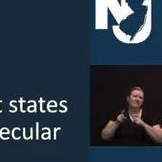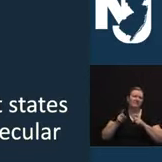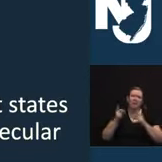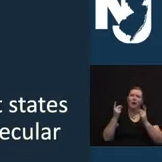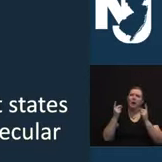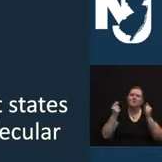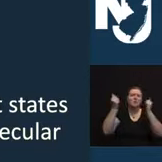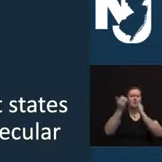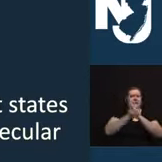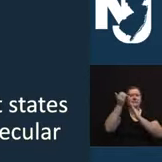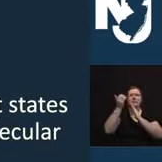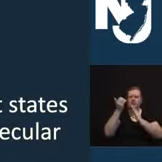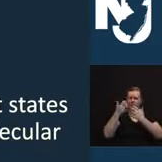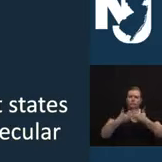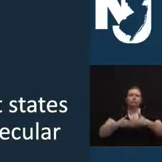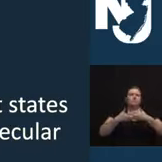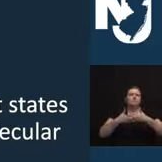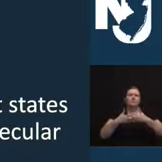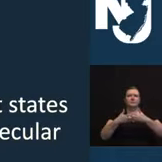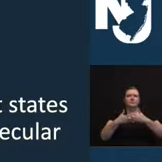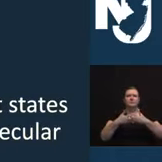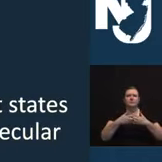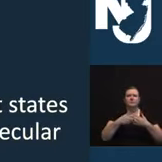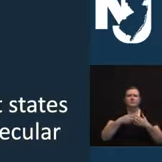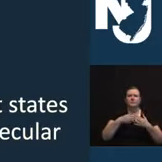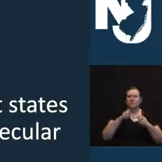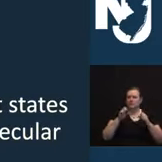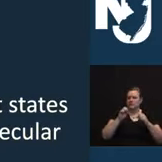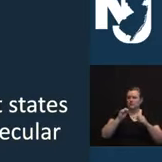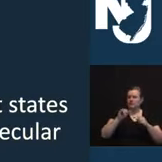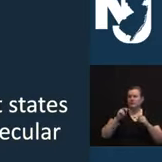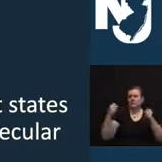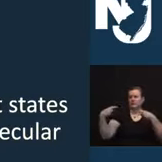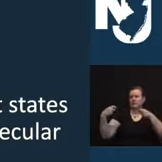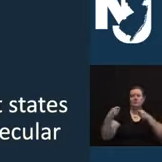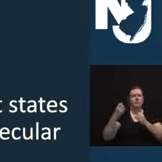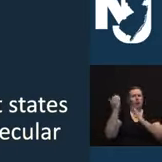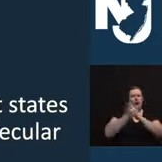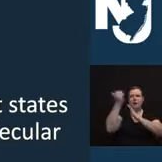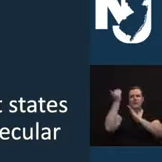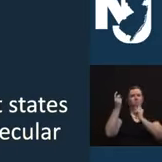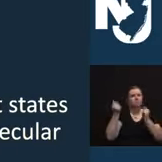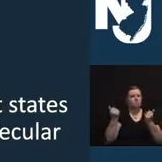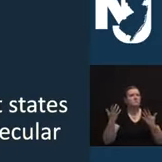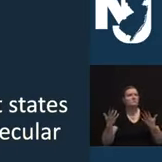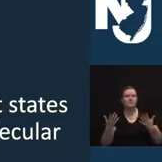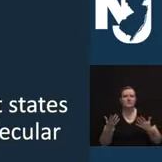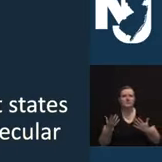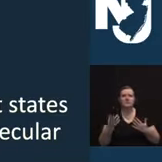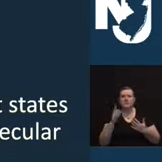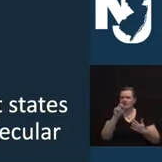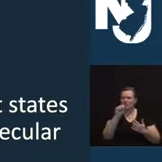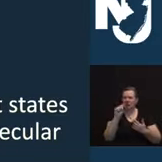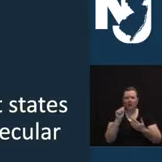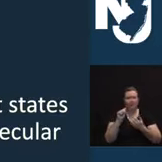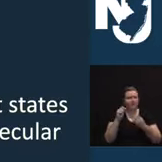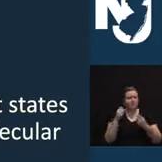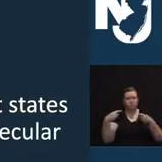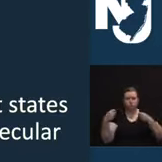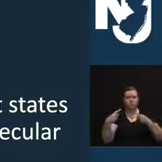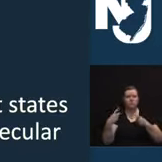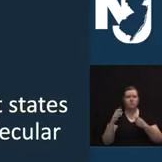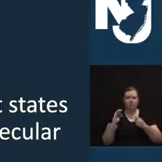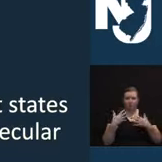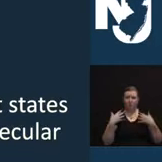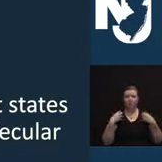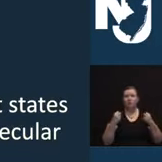data flow into our health systems. And that makes that even more powerful. As you all, many of the members of the